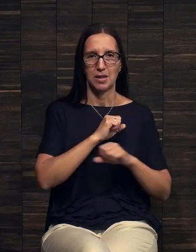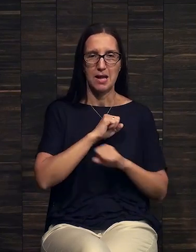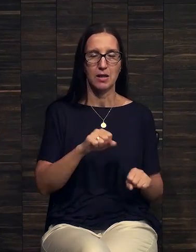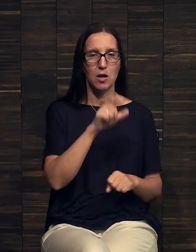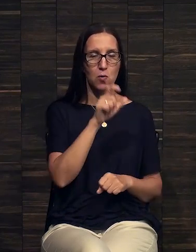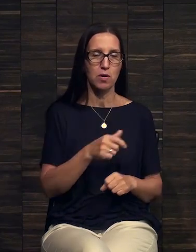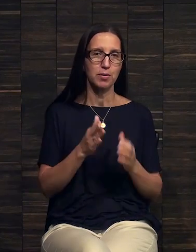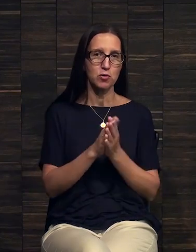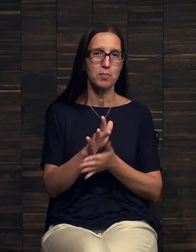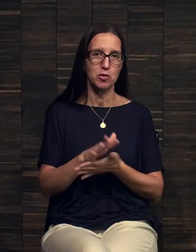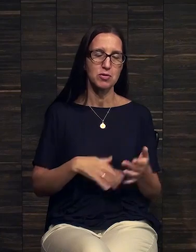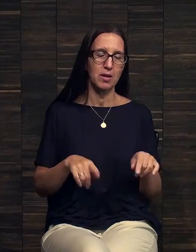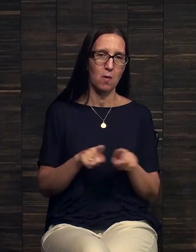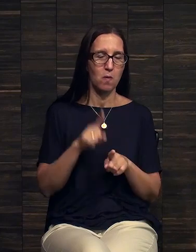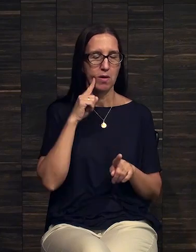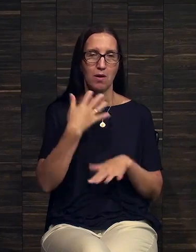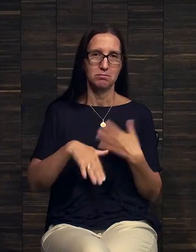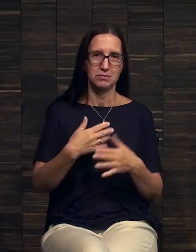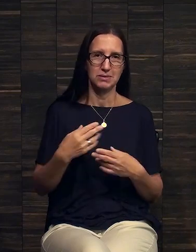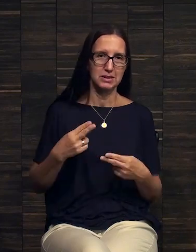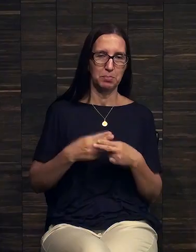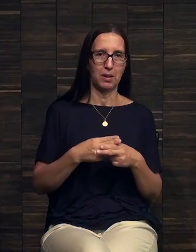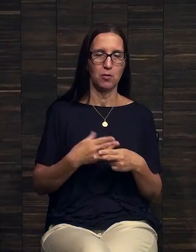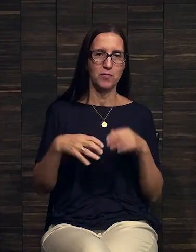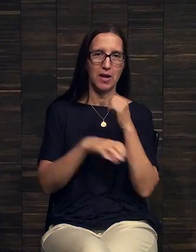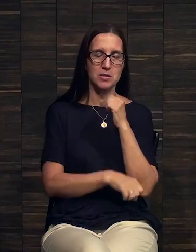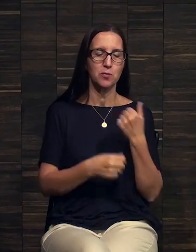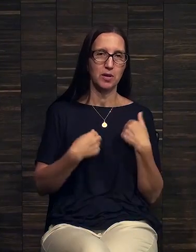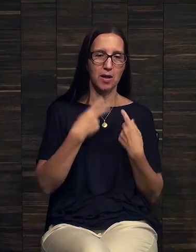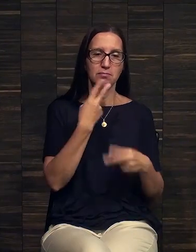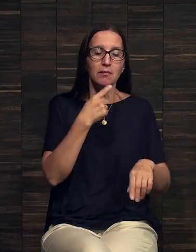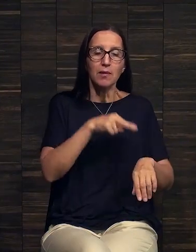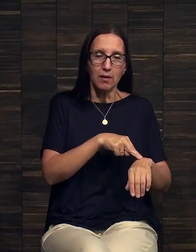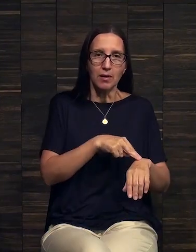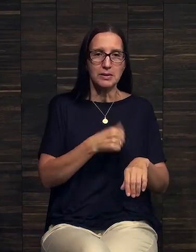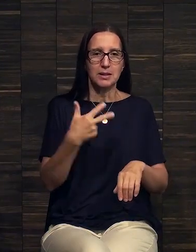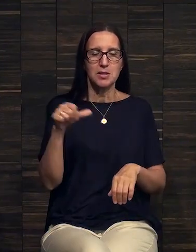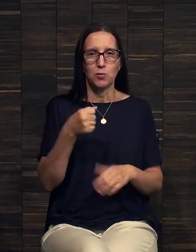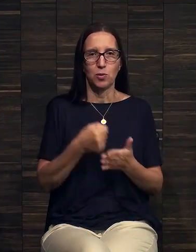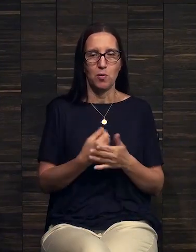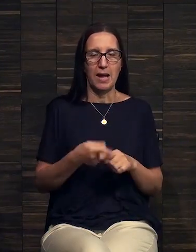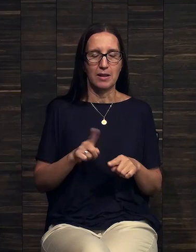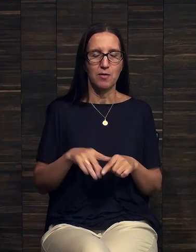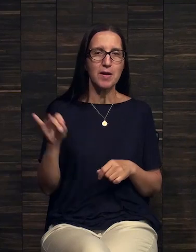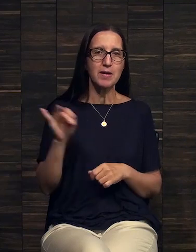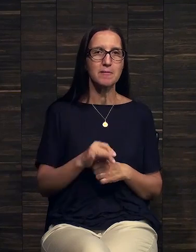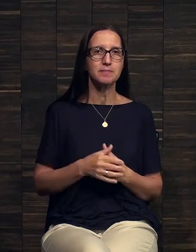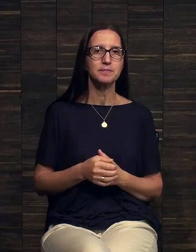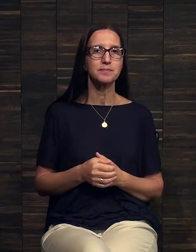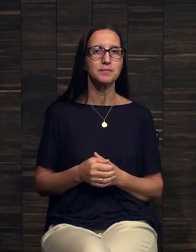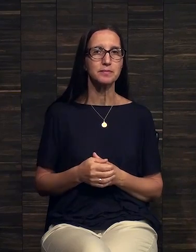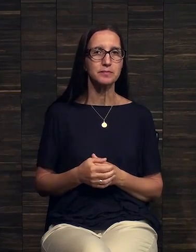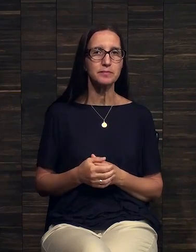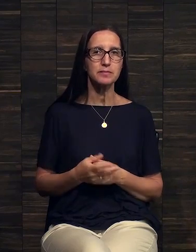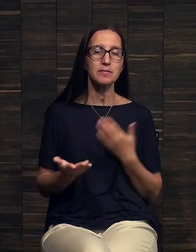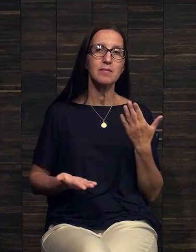the evil men. I would like to apologize for this kind of mixed and